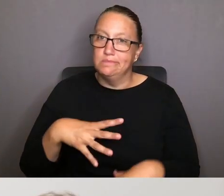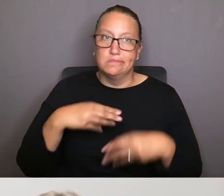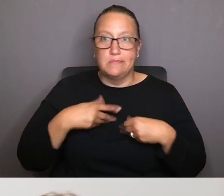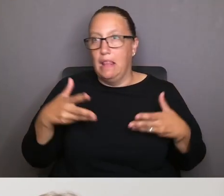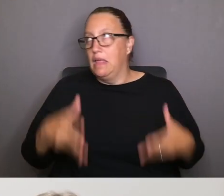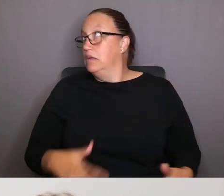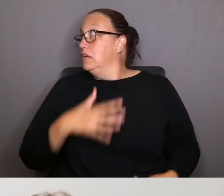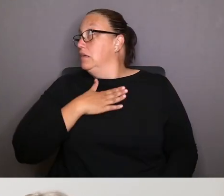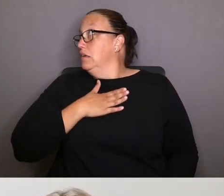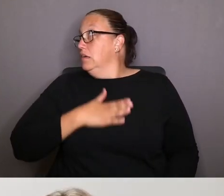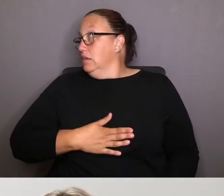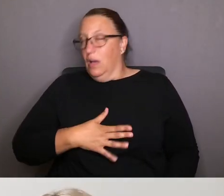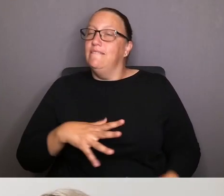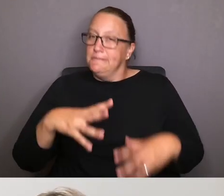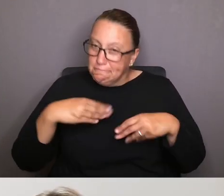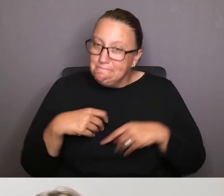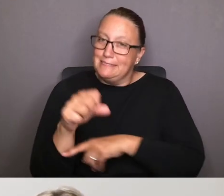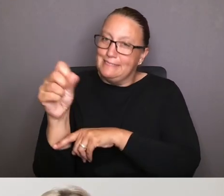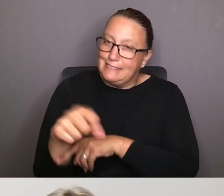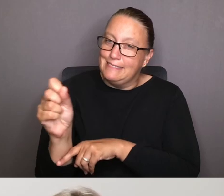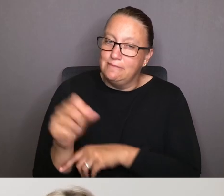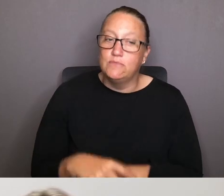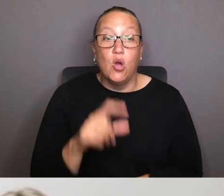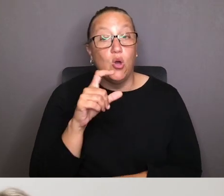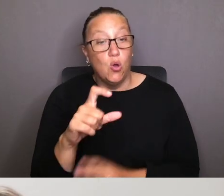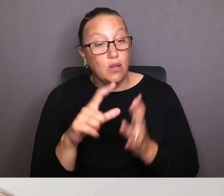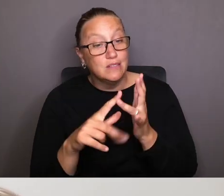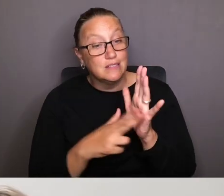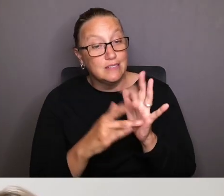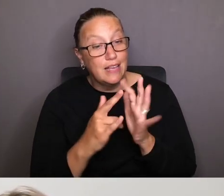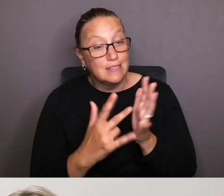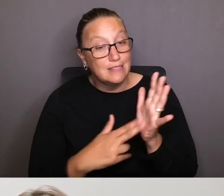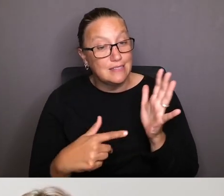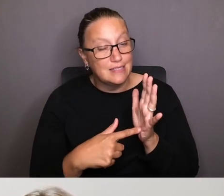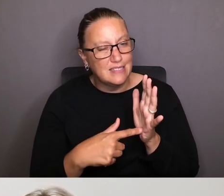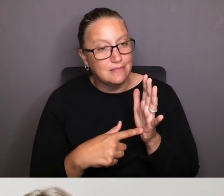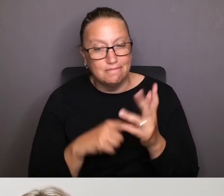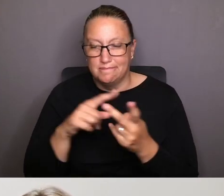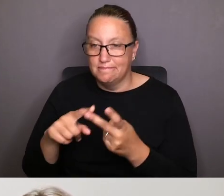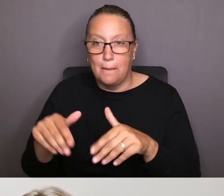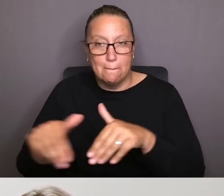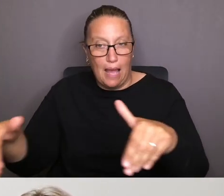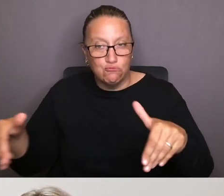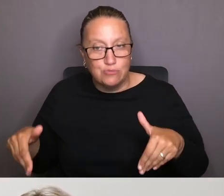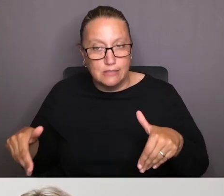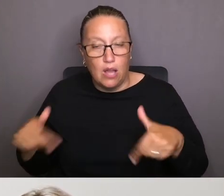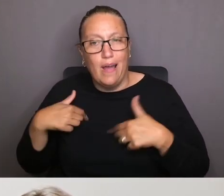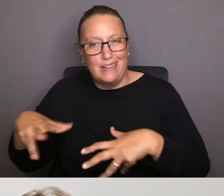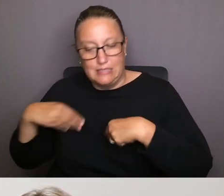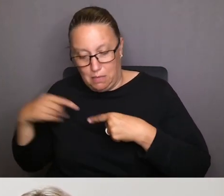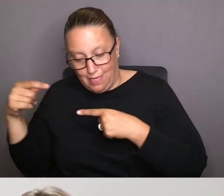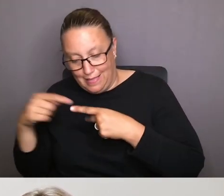communicate with other people around boundaries. Often you'll hear those words together, consent and boundaries, permission and boundaries. When we're thinking about an individual, we can